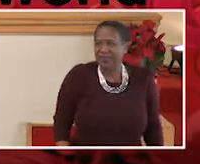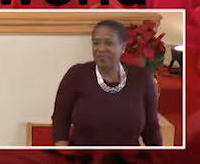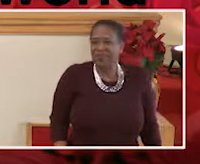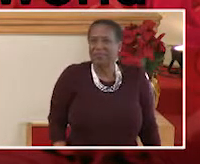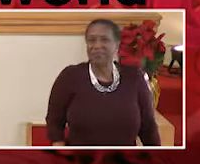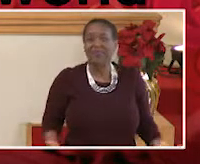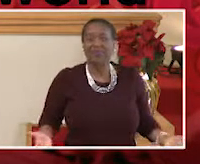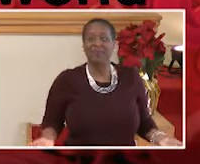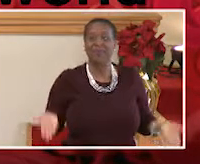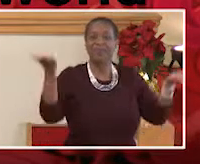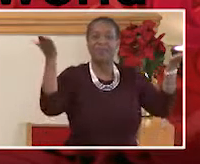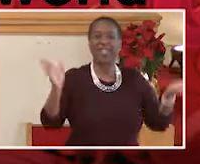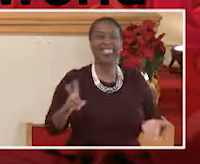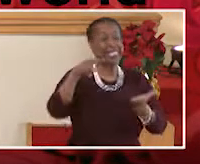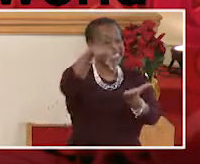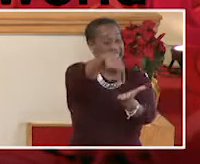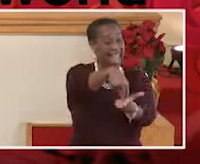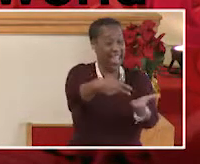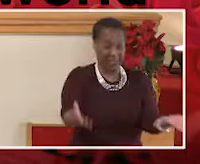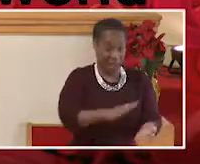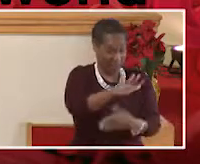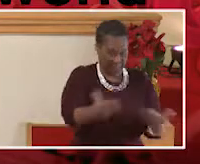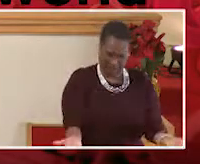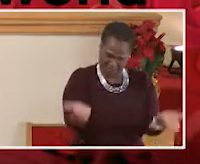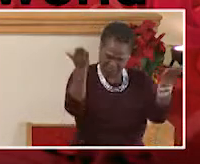Let's all stand to our feet. Amen.